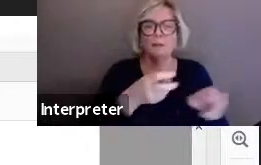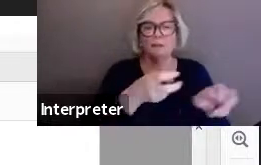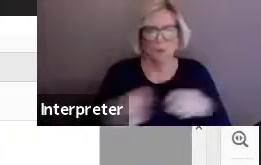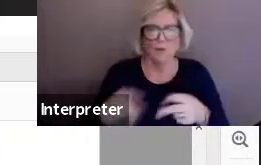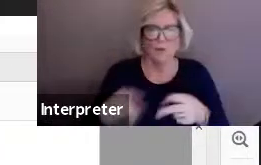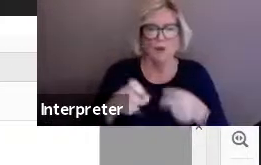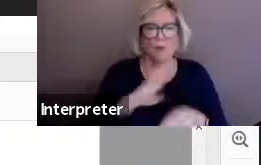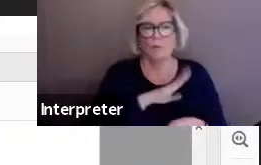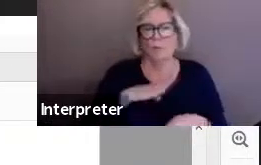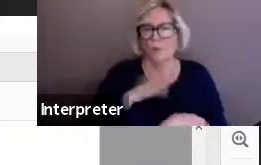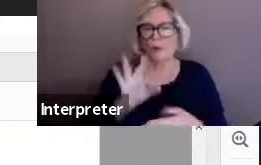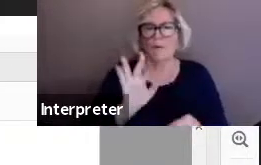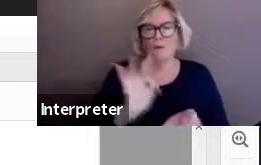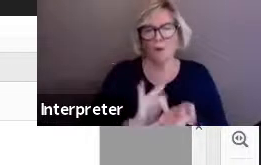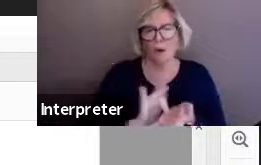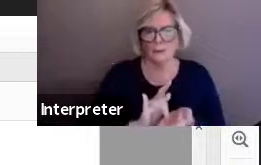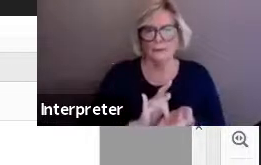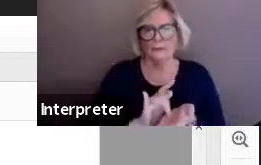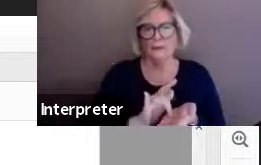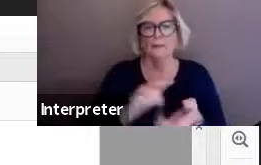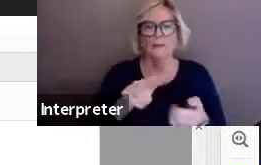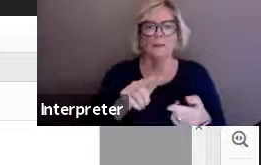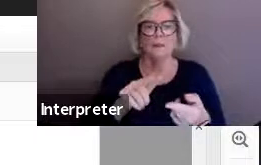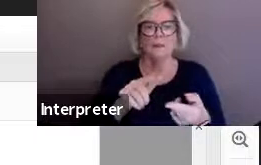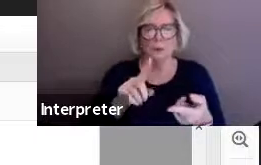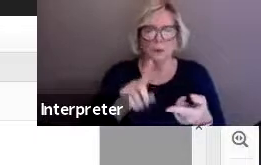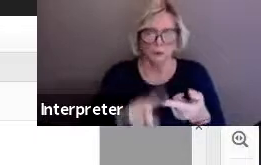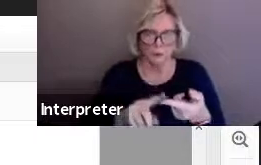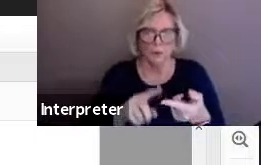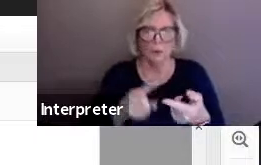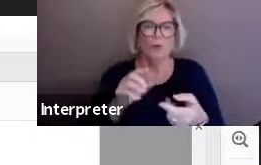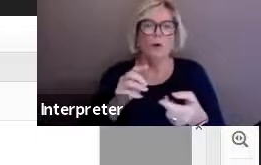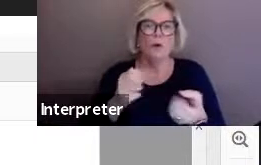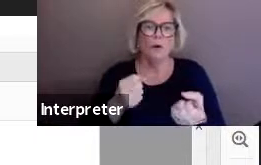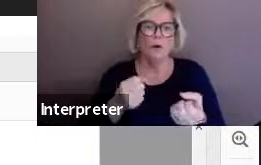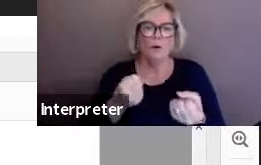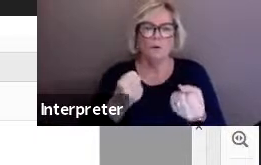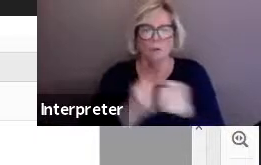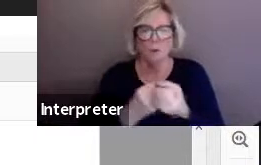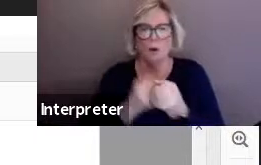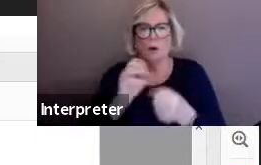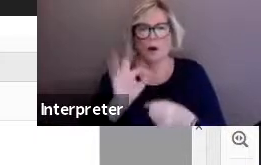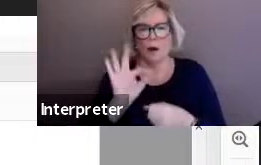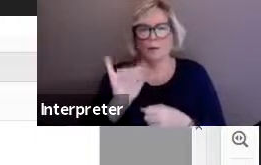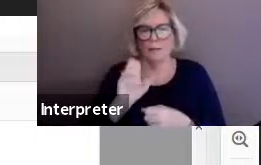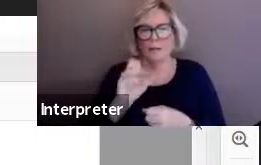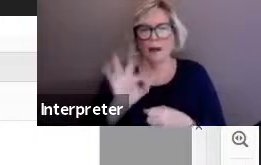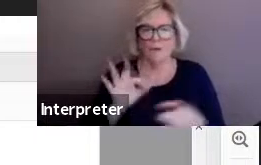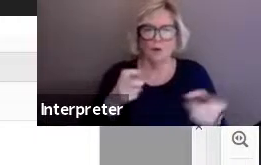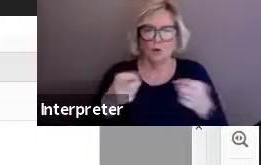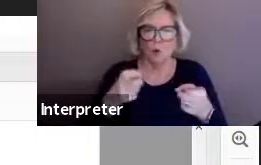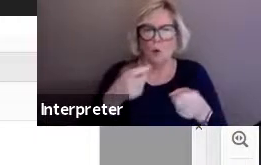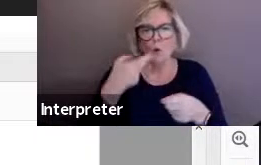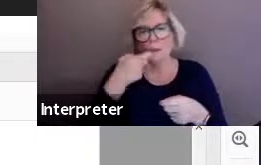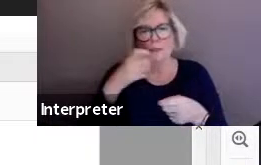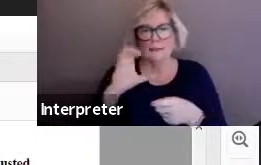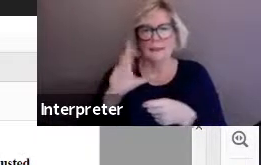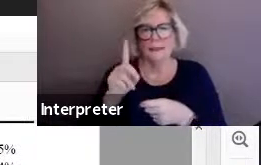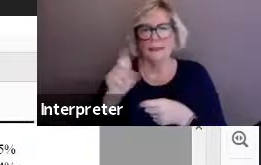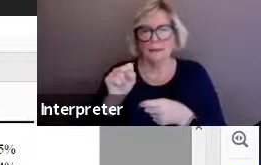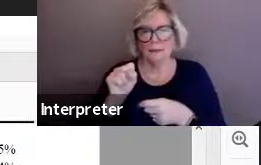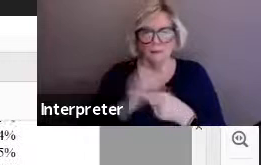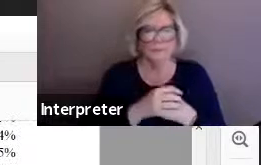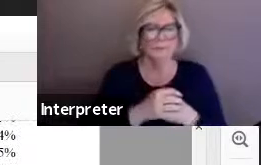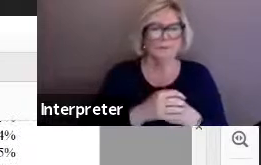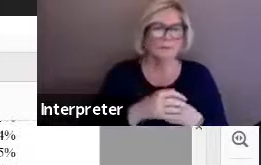Pharmacy, supporting a contingent reduction in the Office of Controlled Substance Administration in the Department of